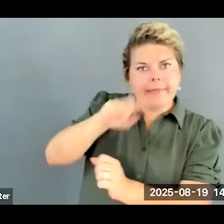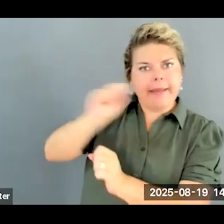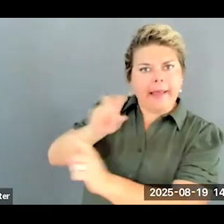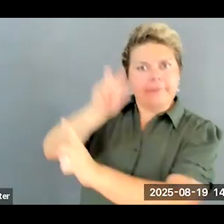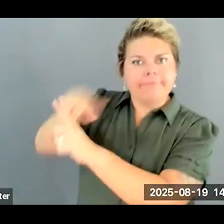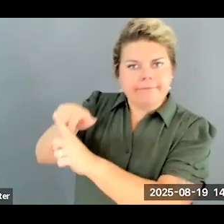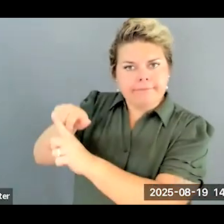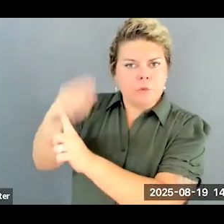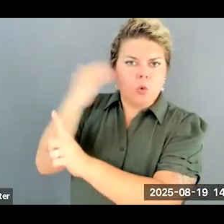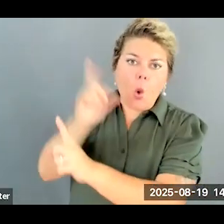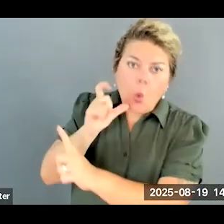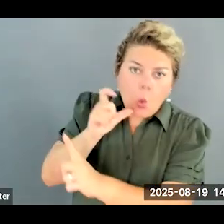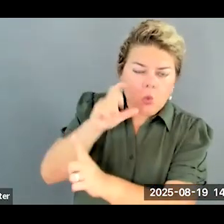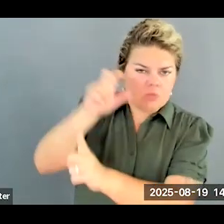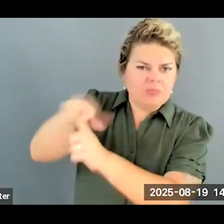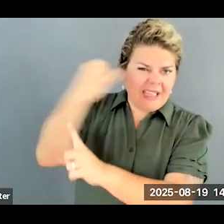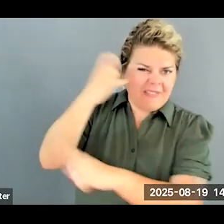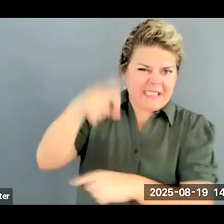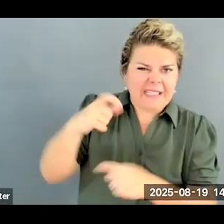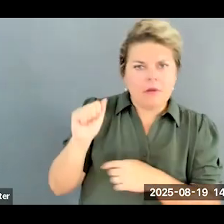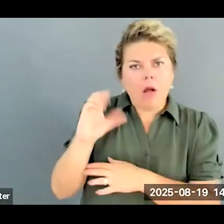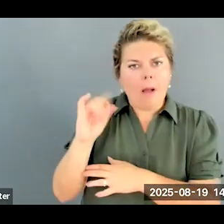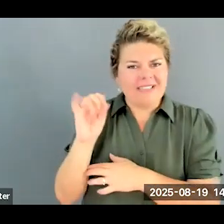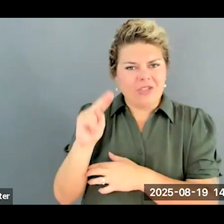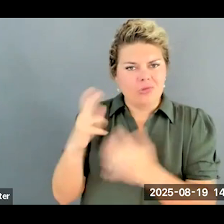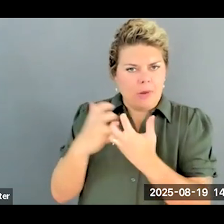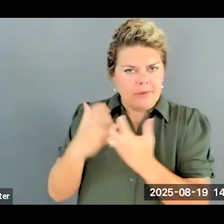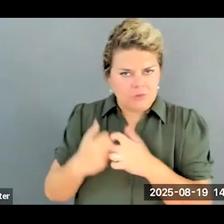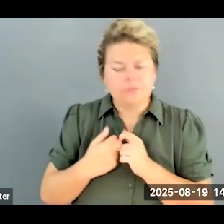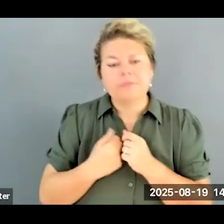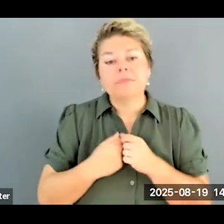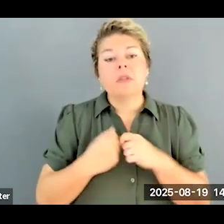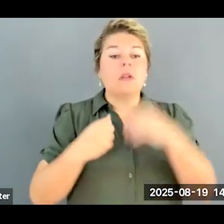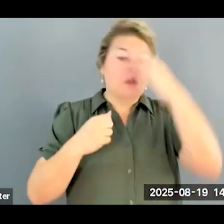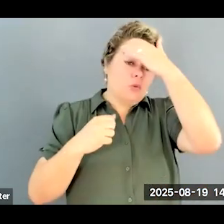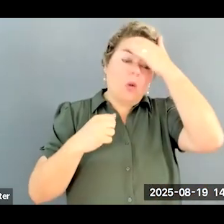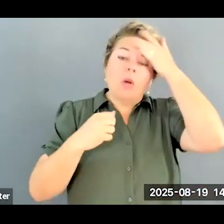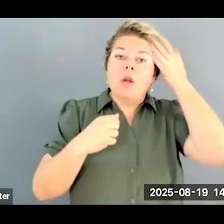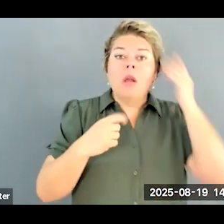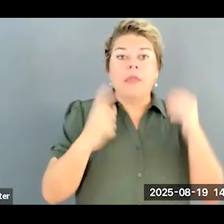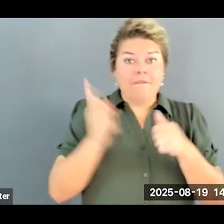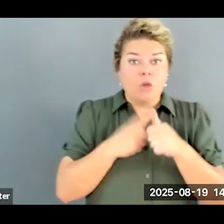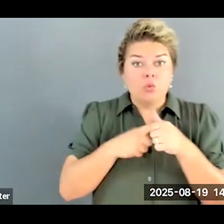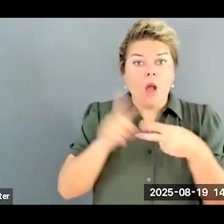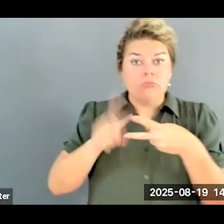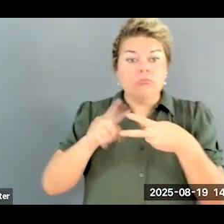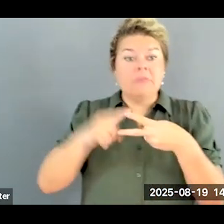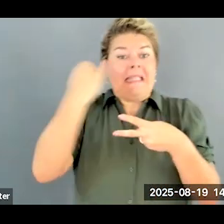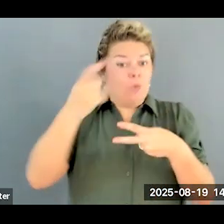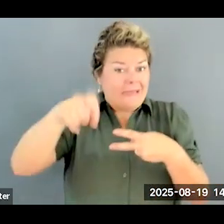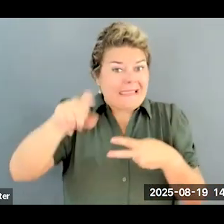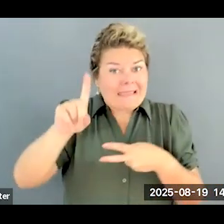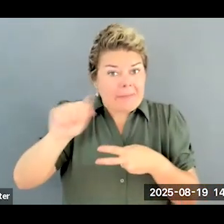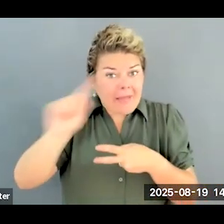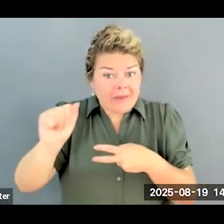accommodations will be needed. So, some language for the event is if you need disability related accommodations to